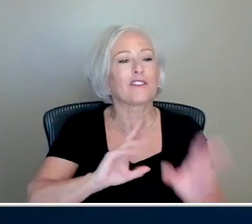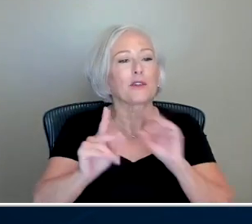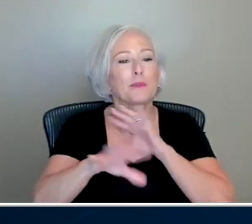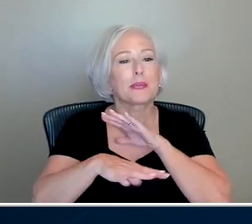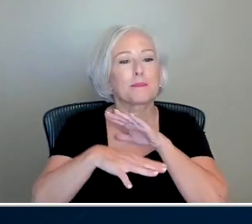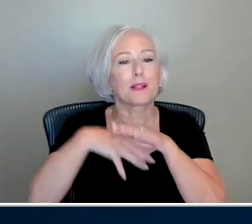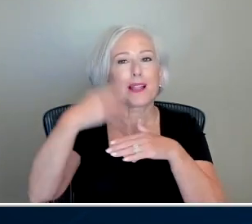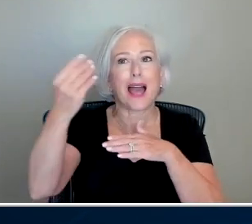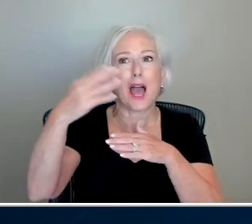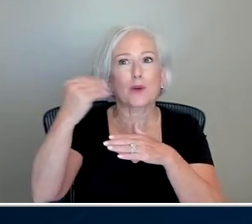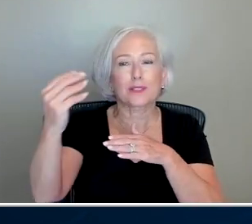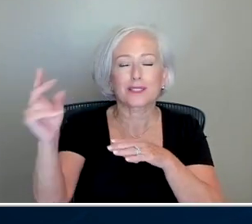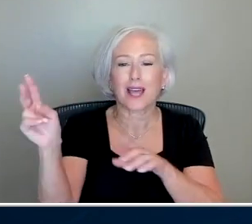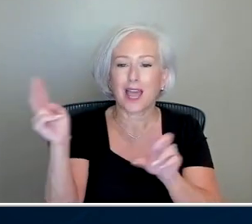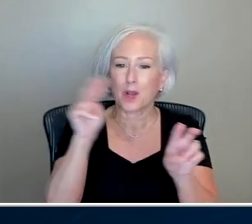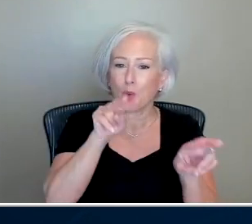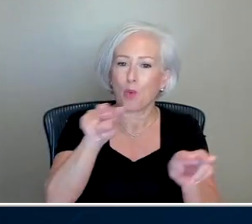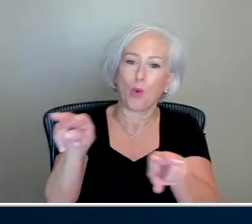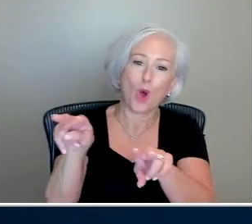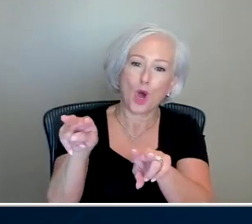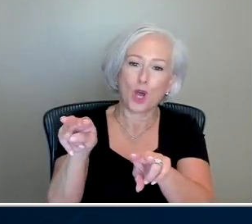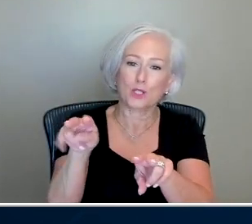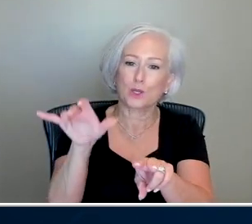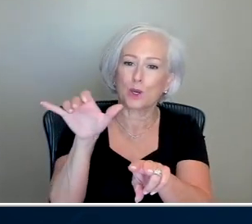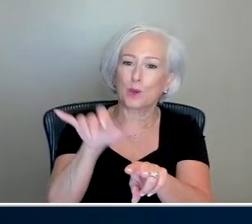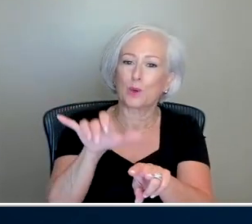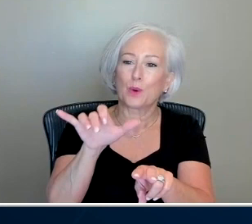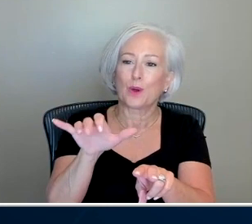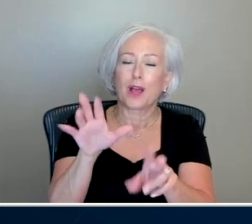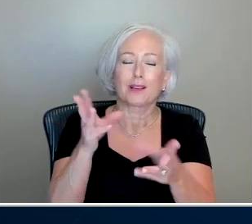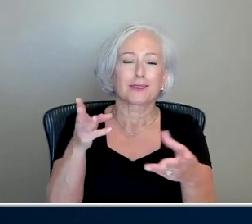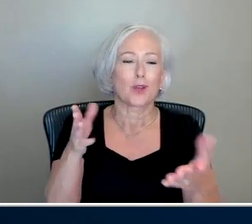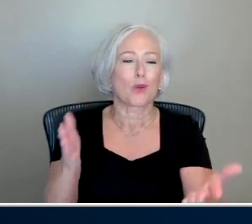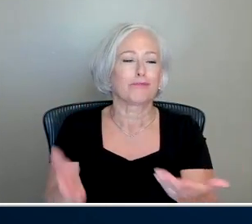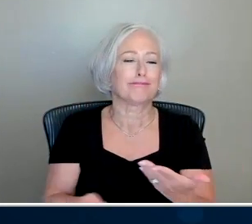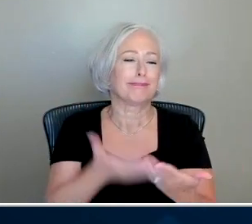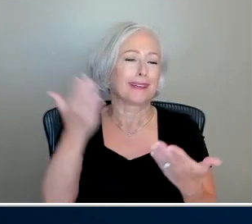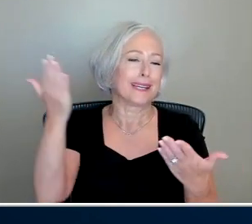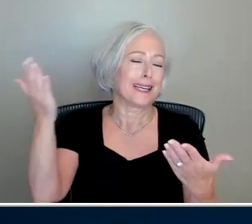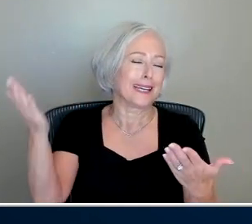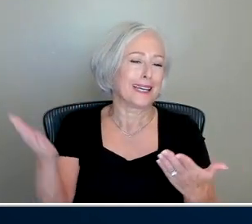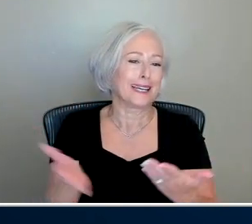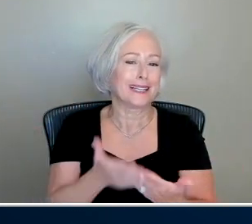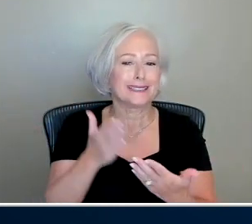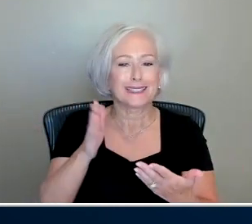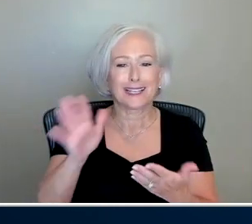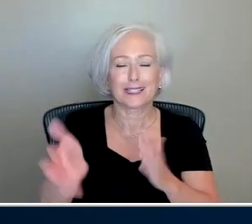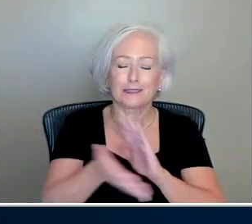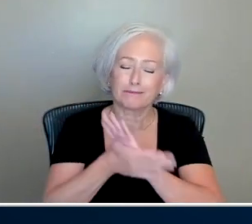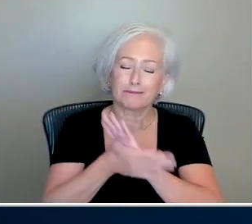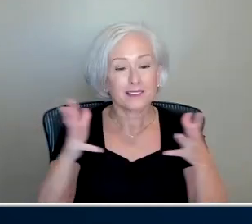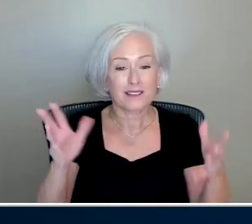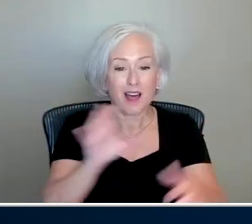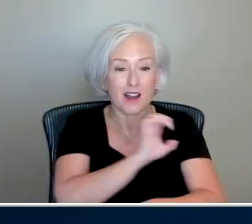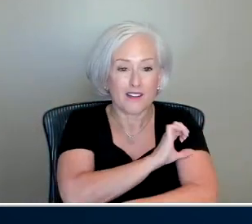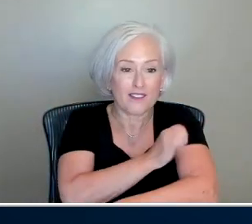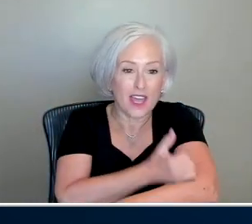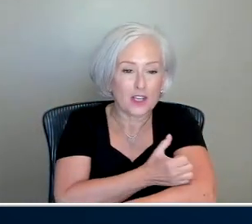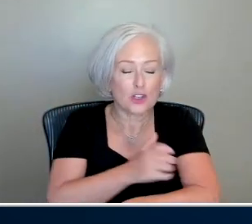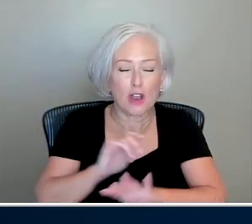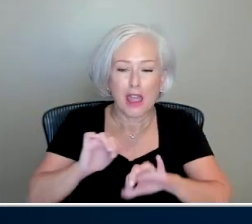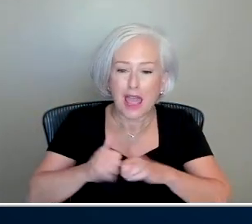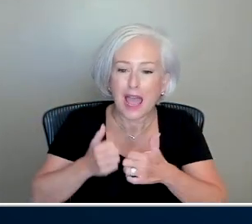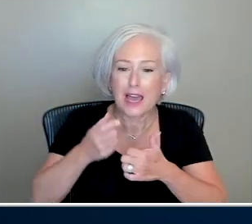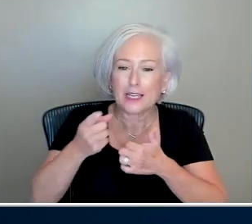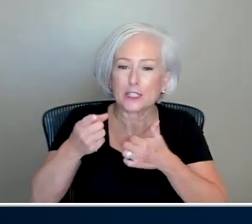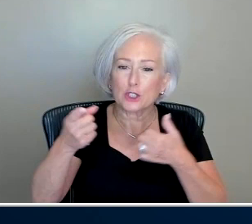make it look effortless because you're so good at what you do, but that takes a lot of energy. So how did you handle